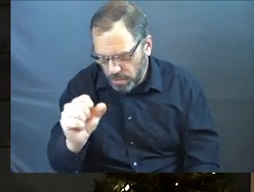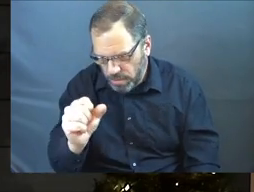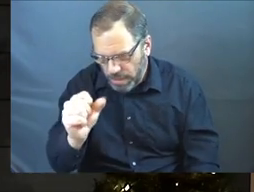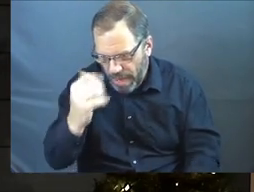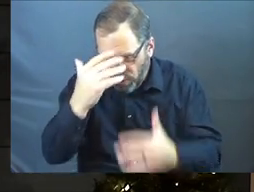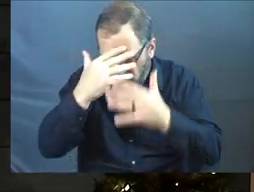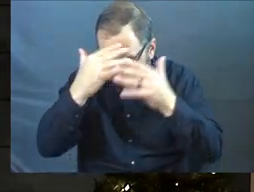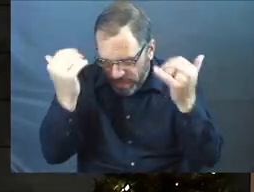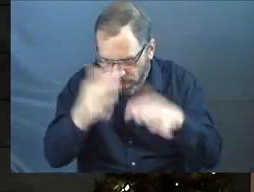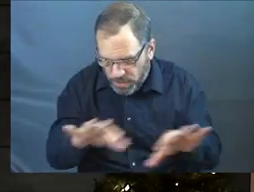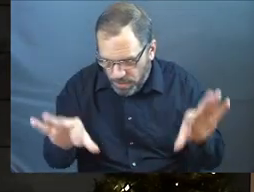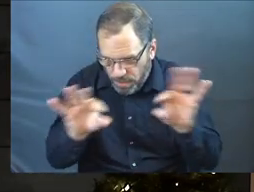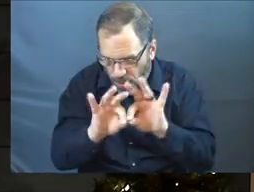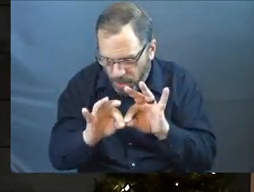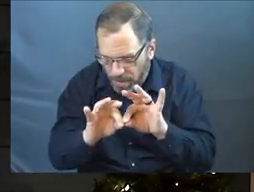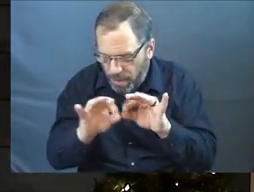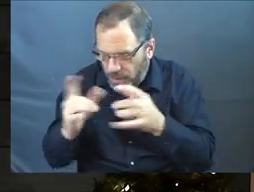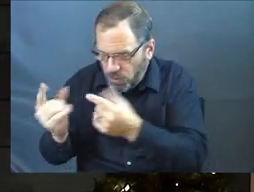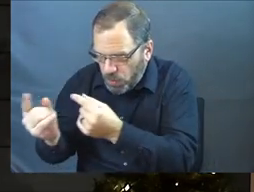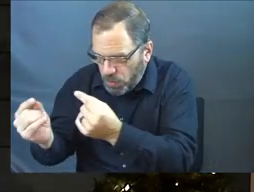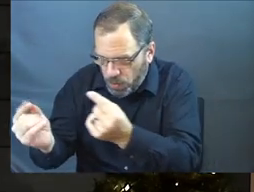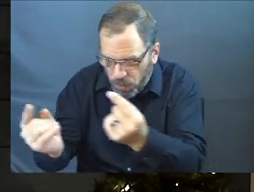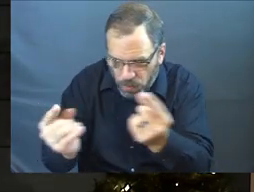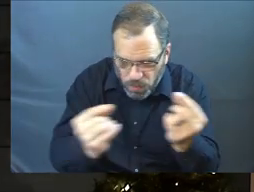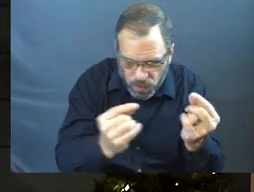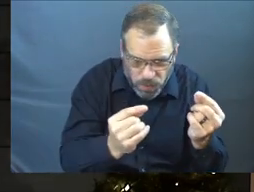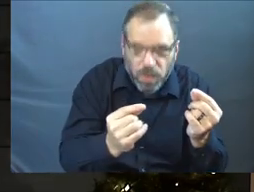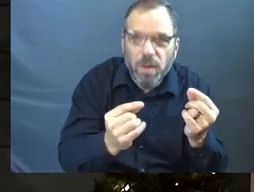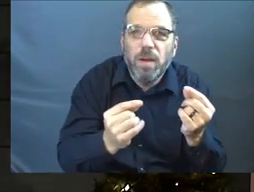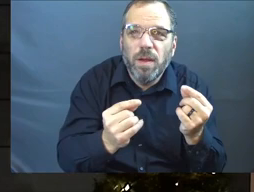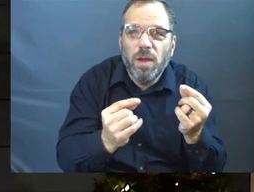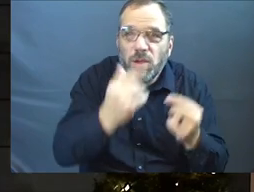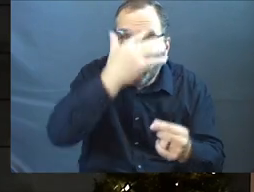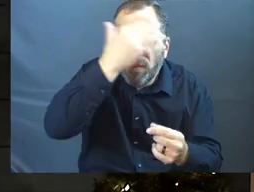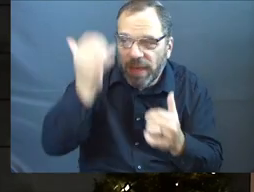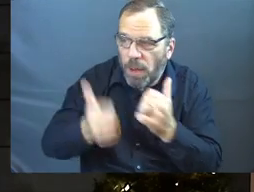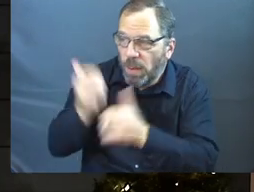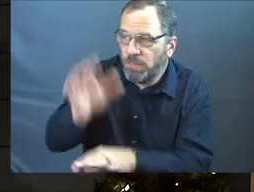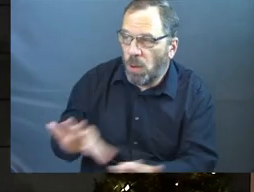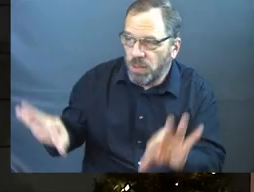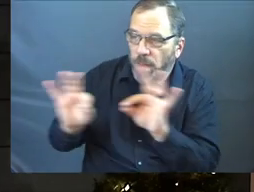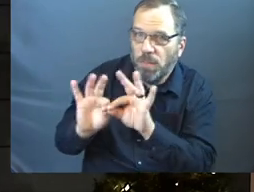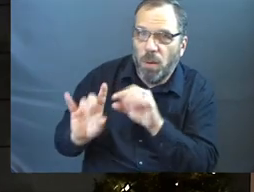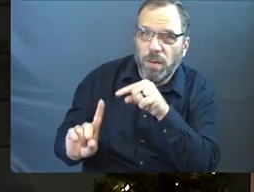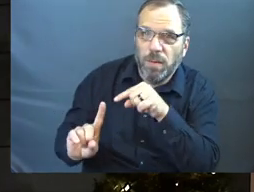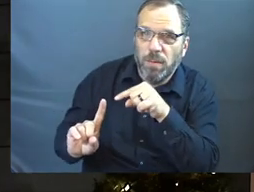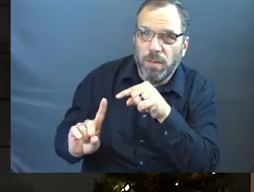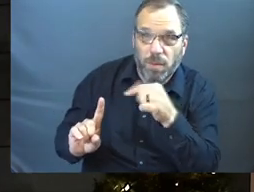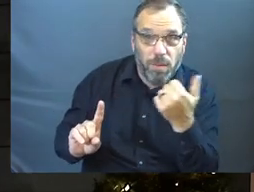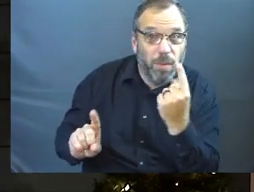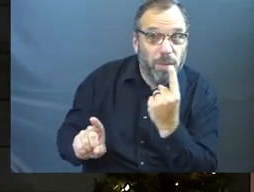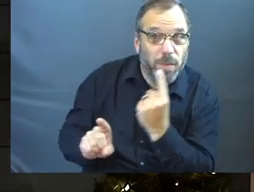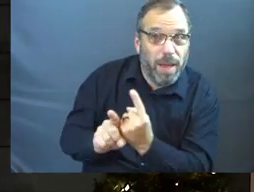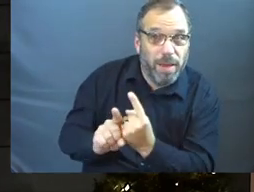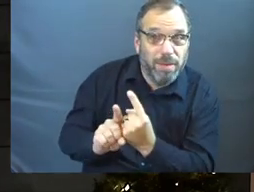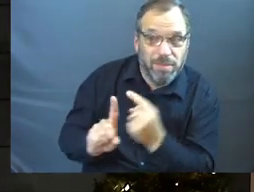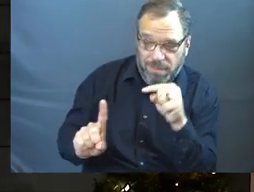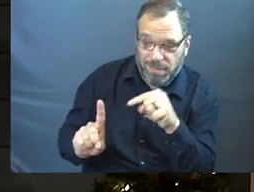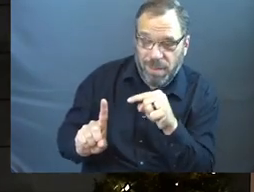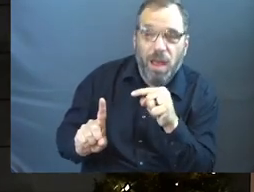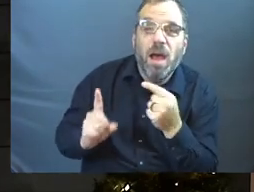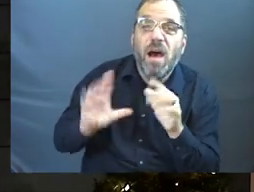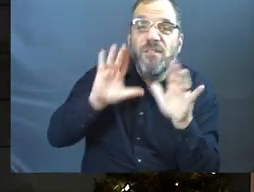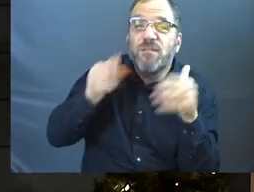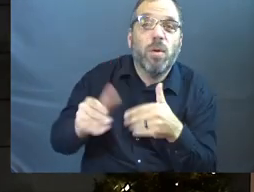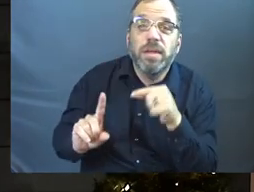and if you get caught too much in the stuff, you oftentimes lose sight of what's most important. Have you ever done that? You lose sight of what we're really